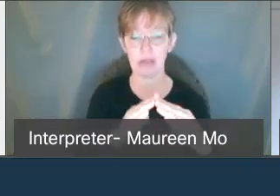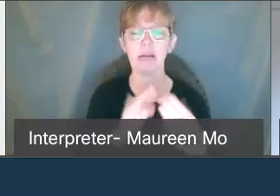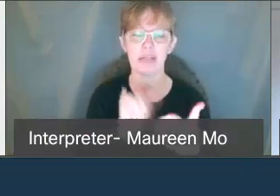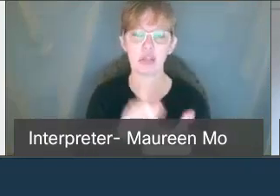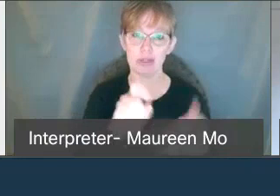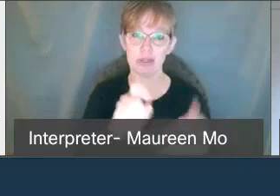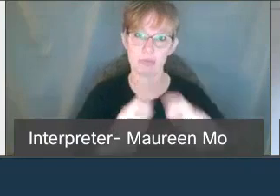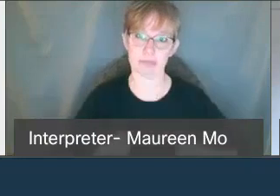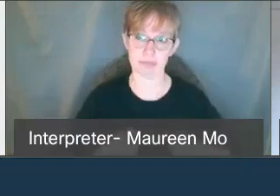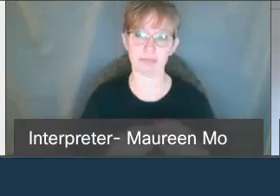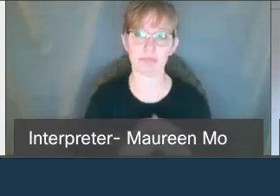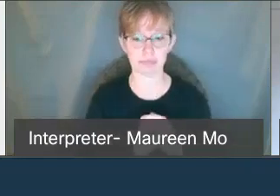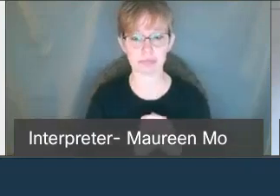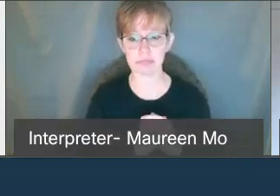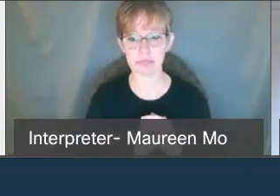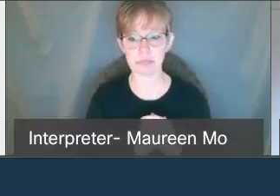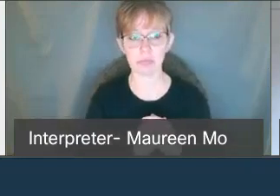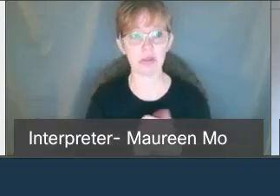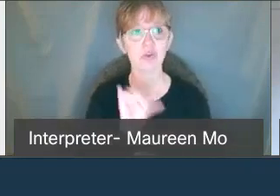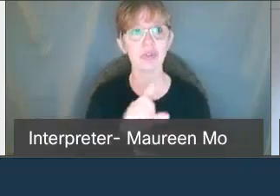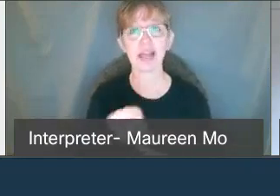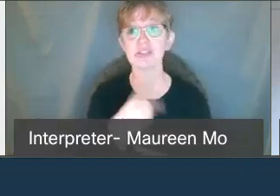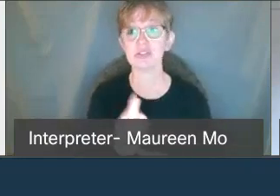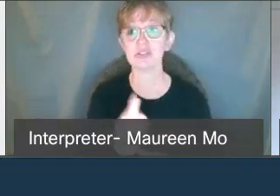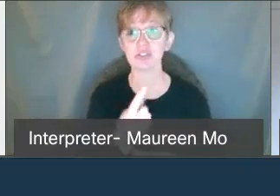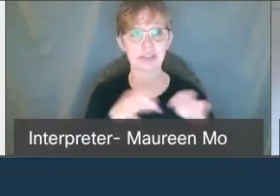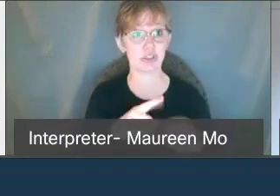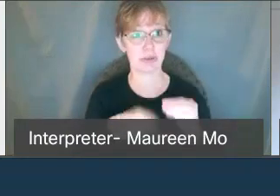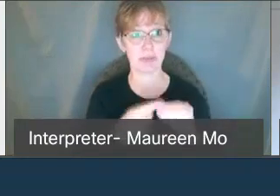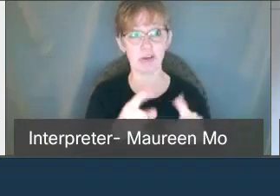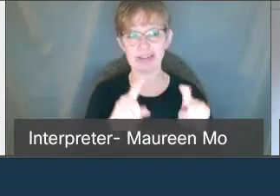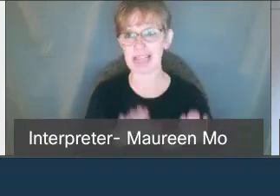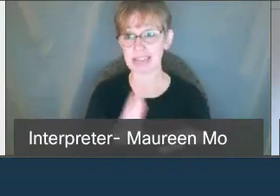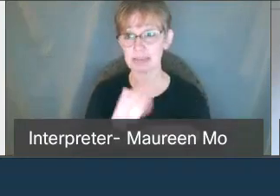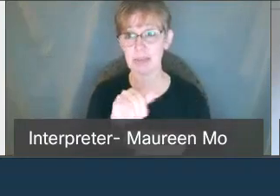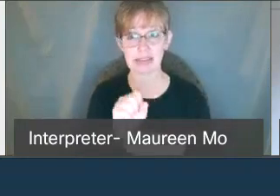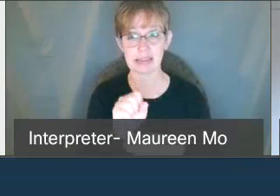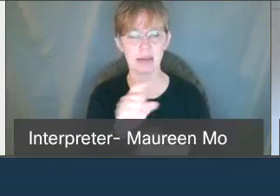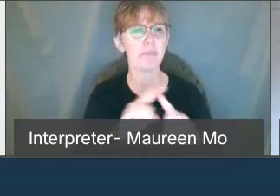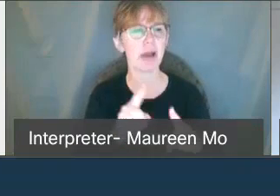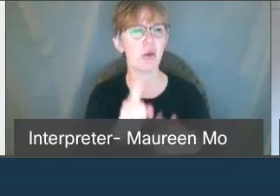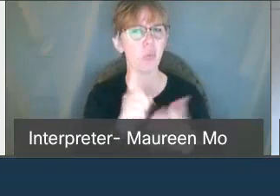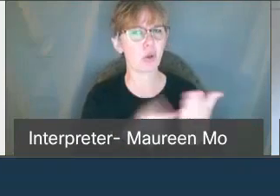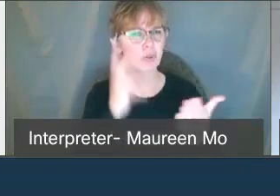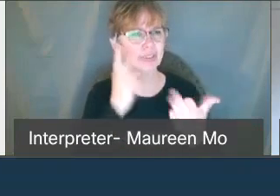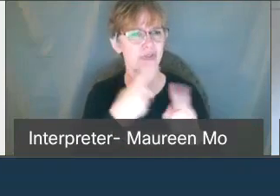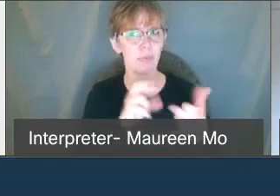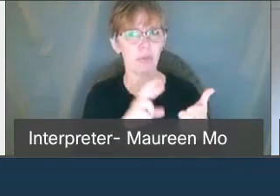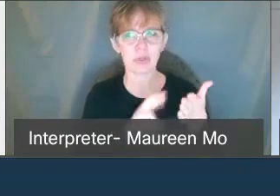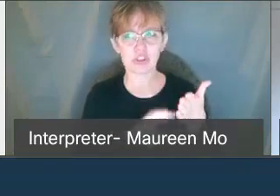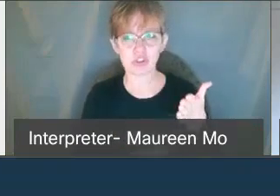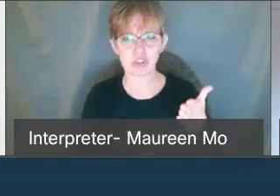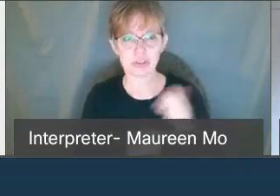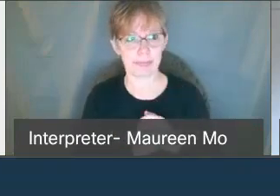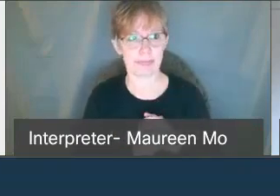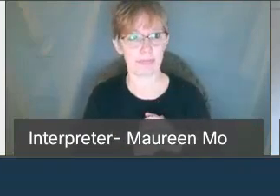So that's just an explanation on test bias, but what do we see in the research on this? We actually have